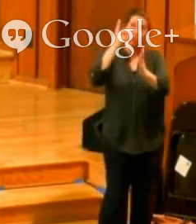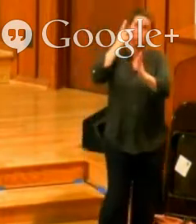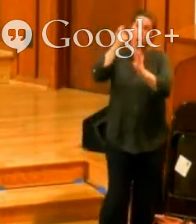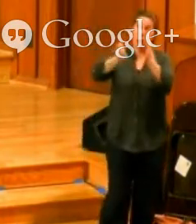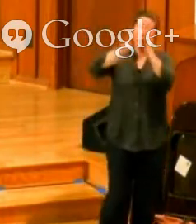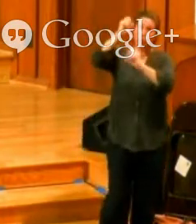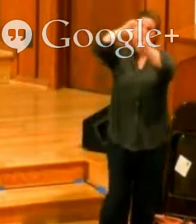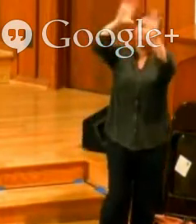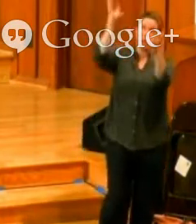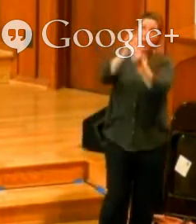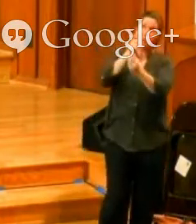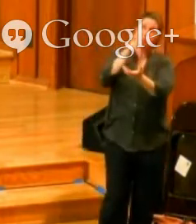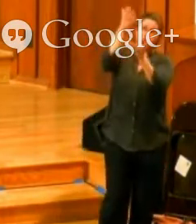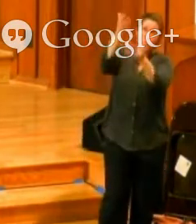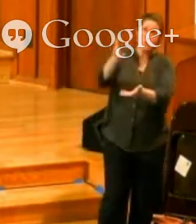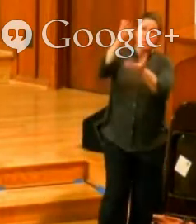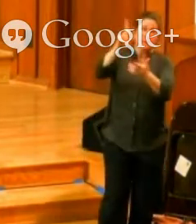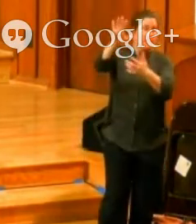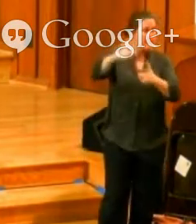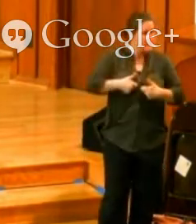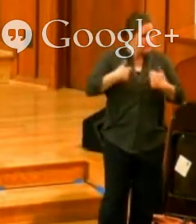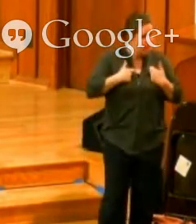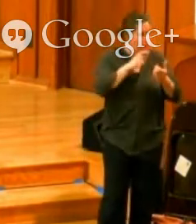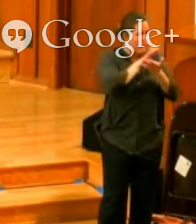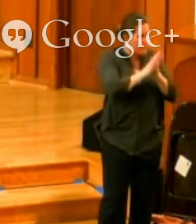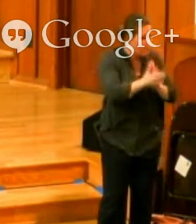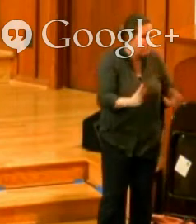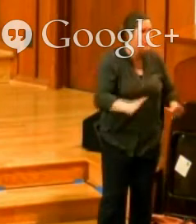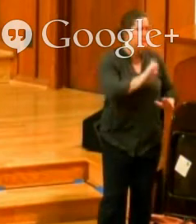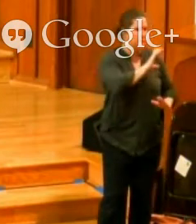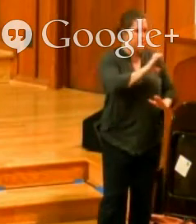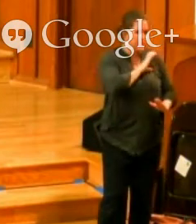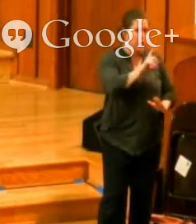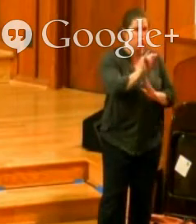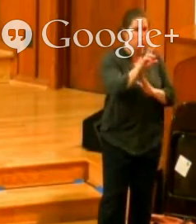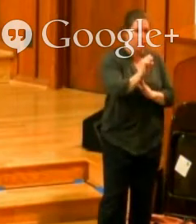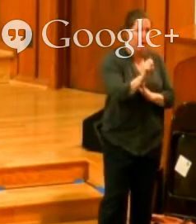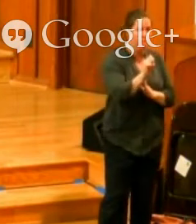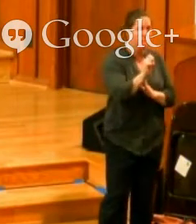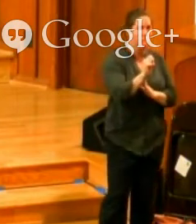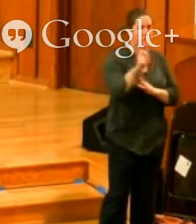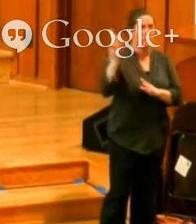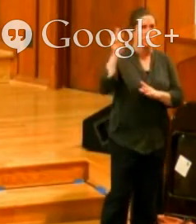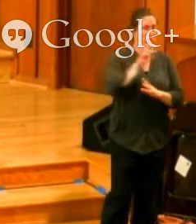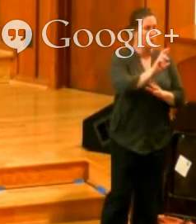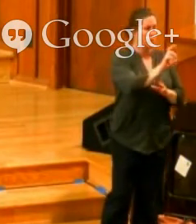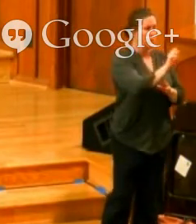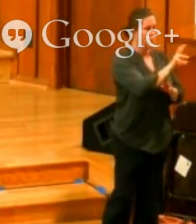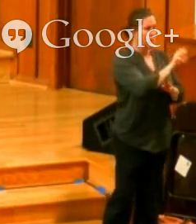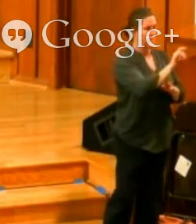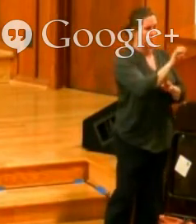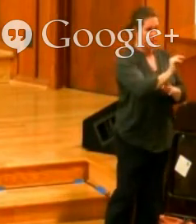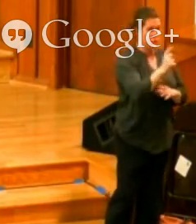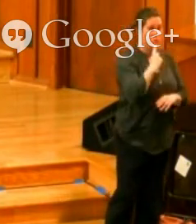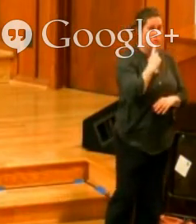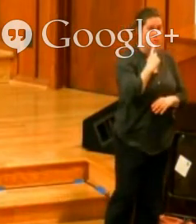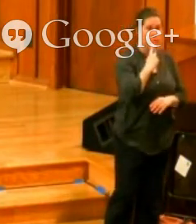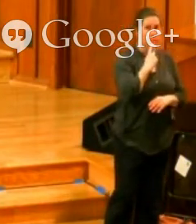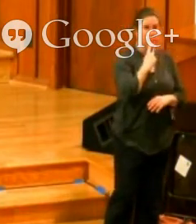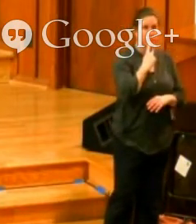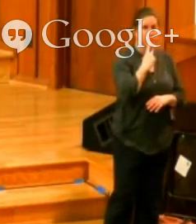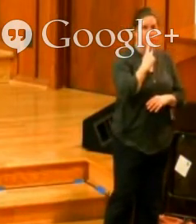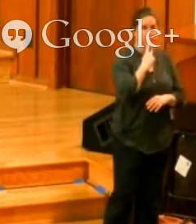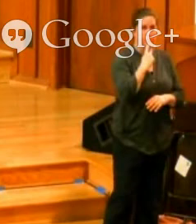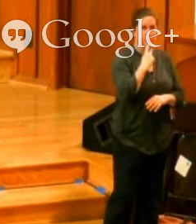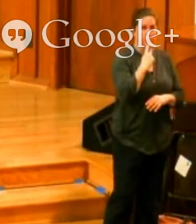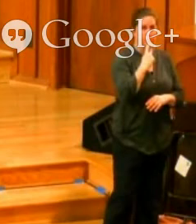understanding of his life of peace and his character of love that he's come to give. Look what Revelation says. Revelation of Scripture says, so speak